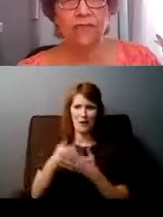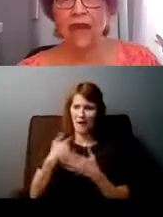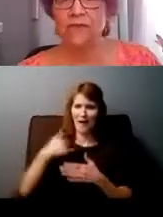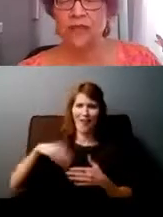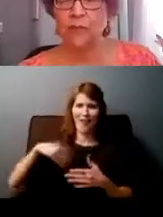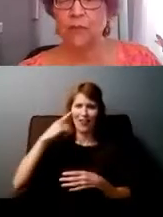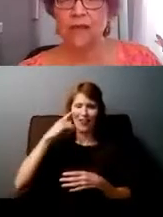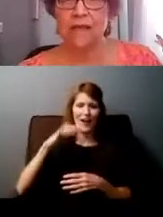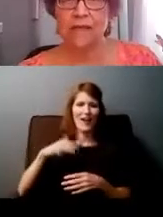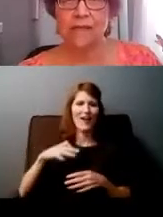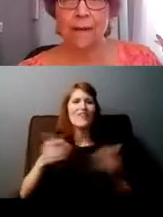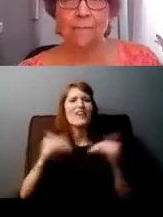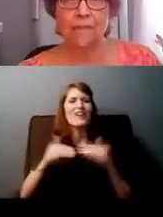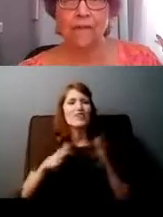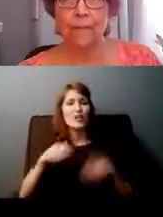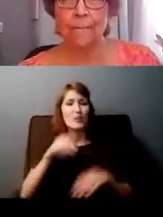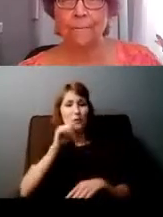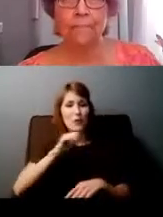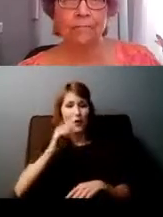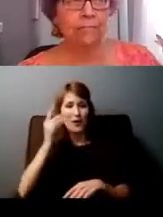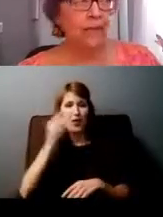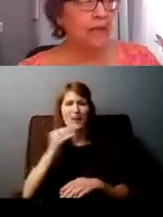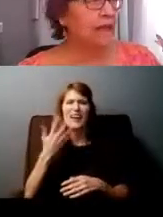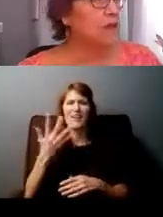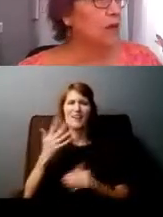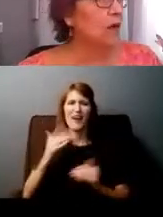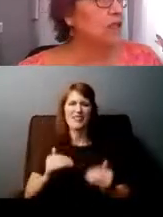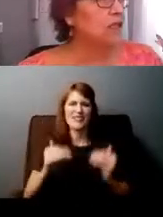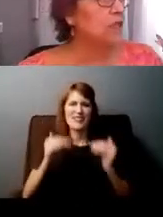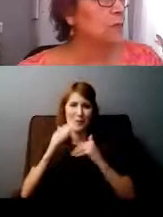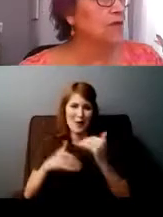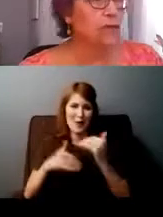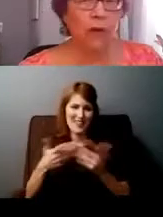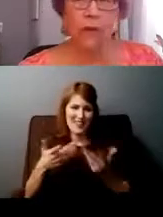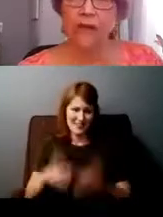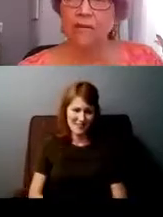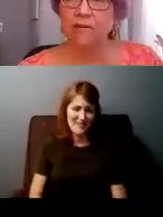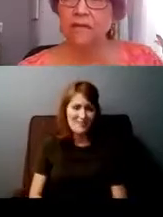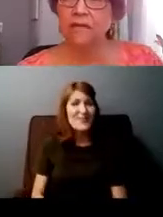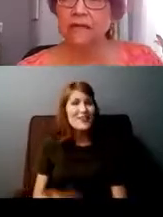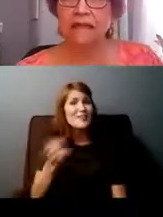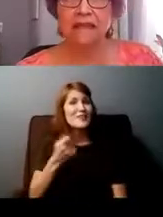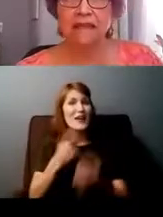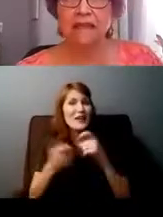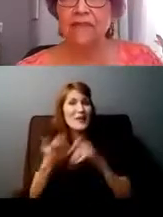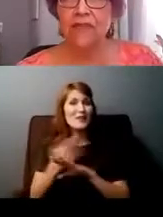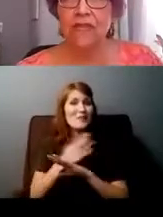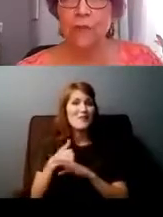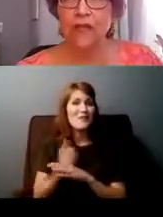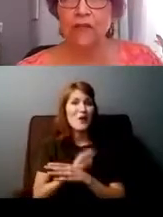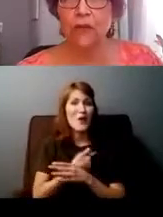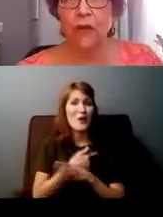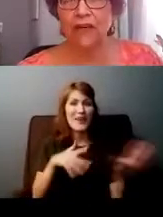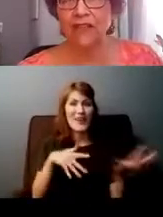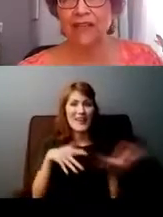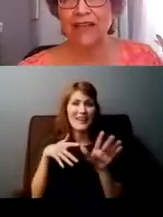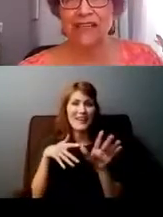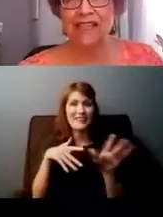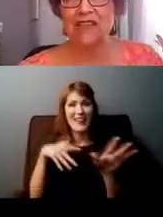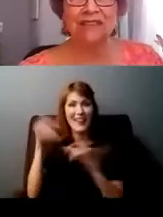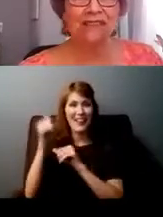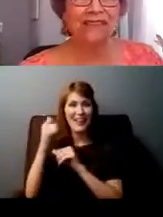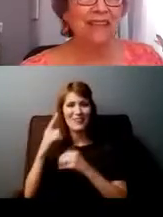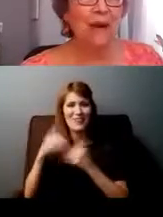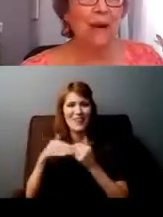and a 5-step process. So any questions before we leave this one and you go on to your